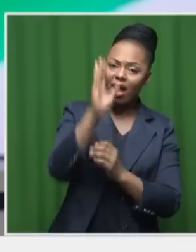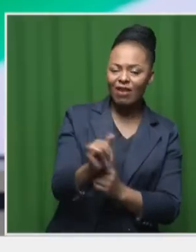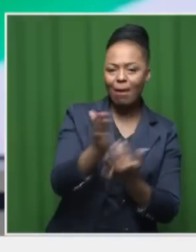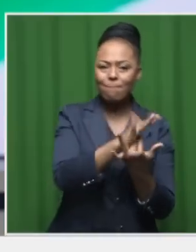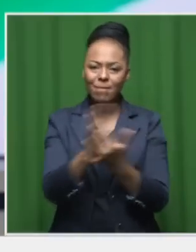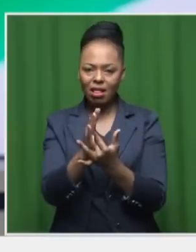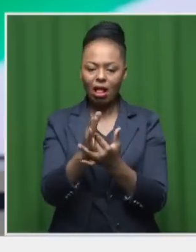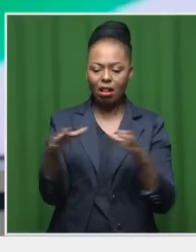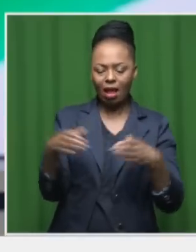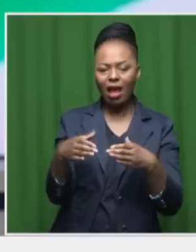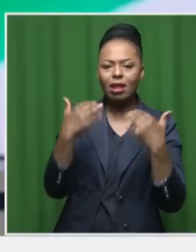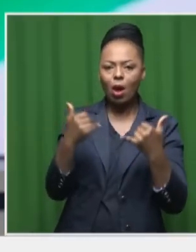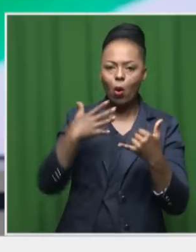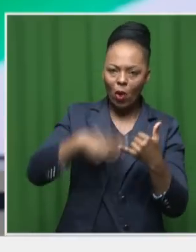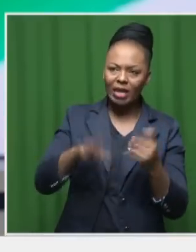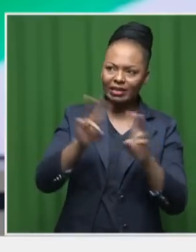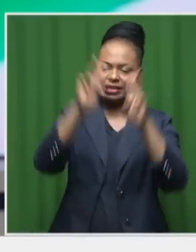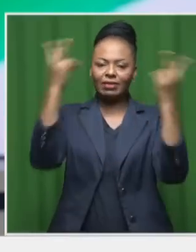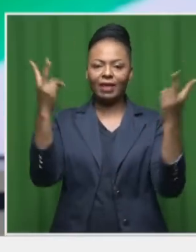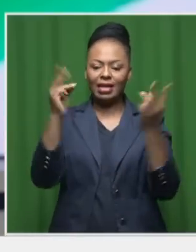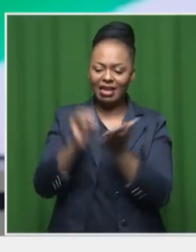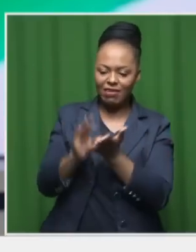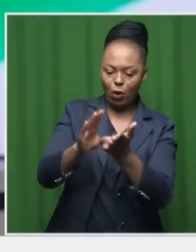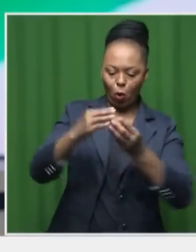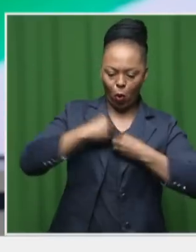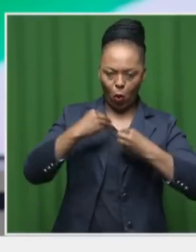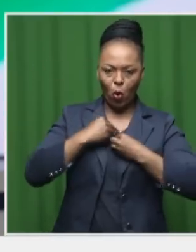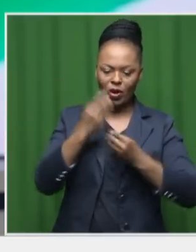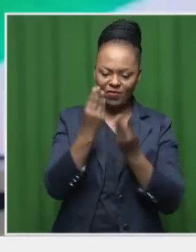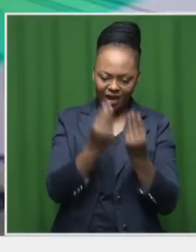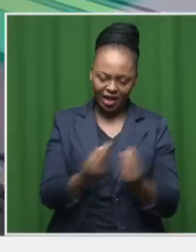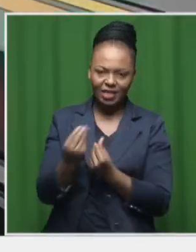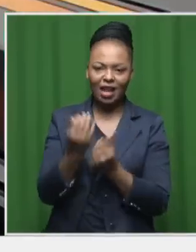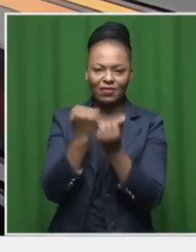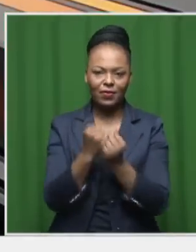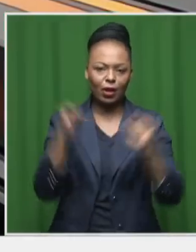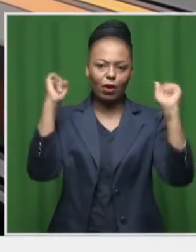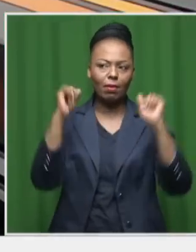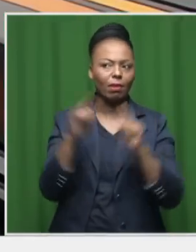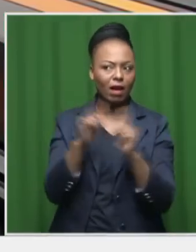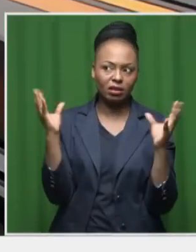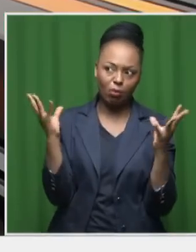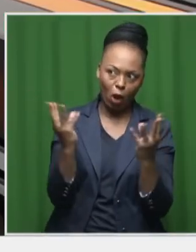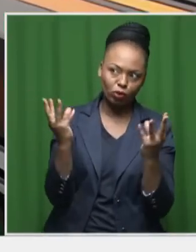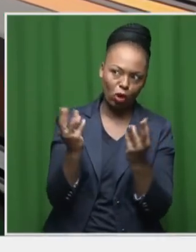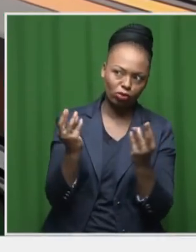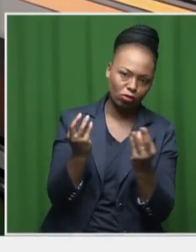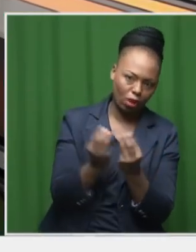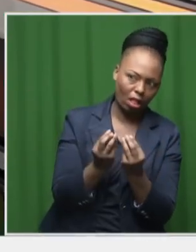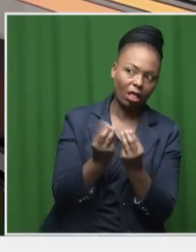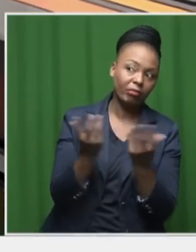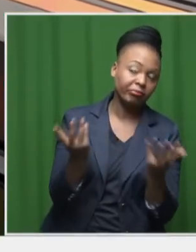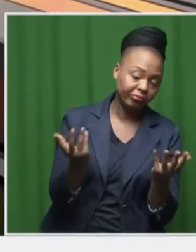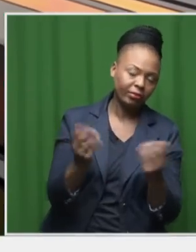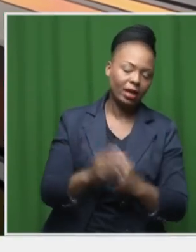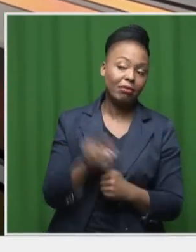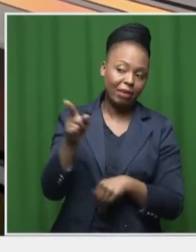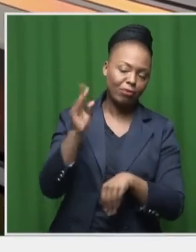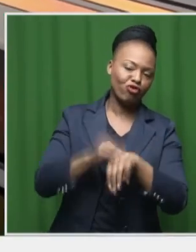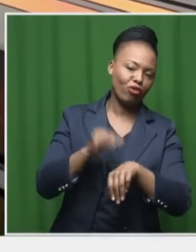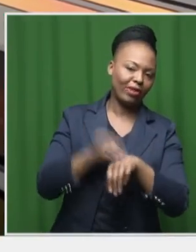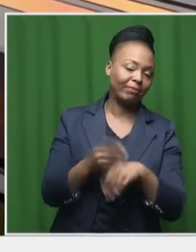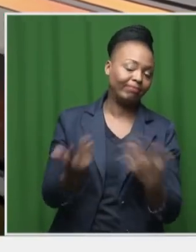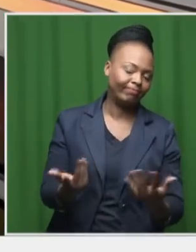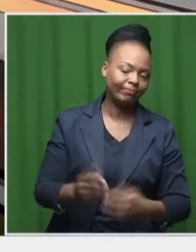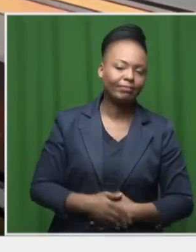want to make a difference and invest in their own financial freedom. The middle class, which is getting smaller and smaller, unfortunately, and that's probably one of the biggest problems as